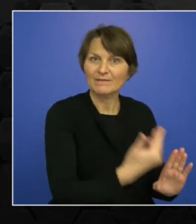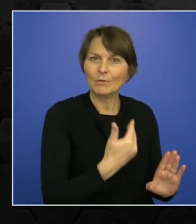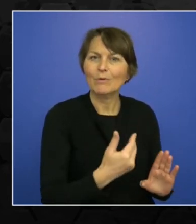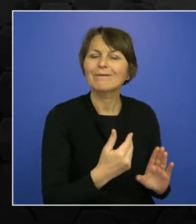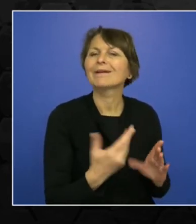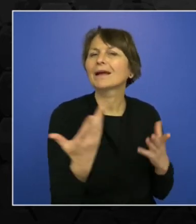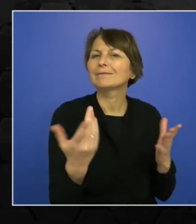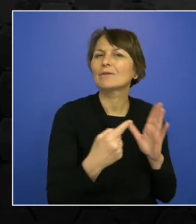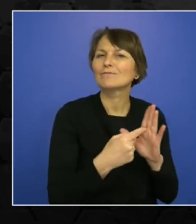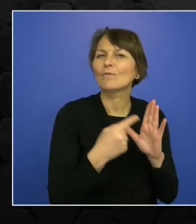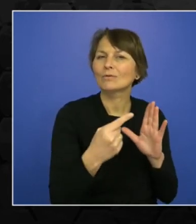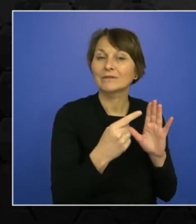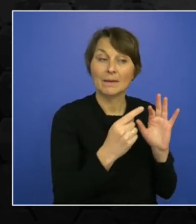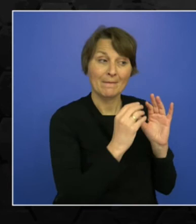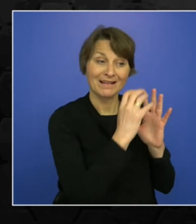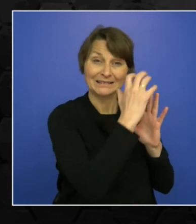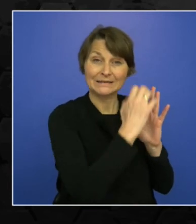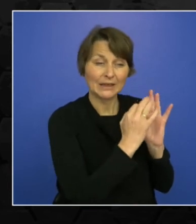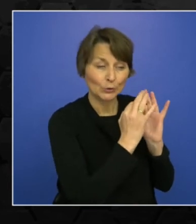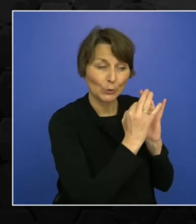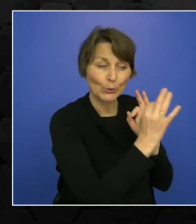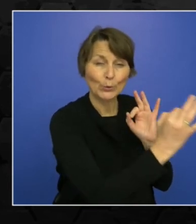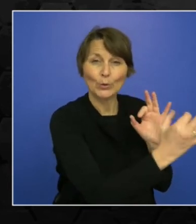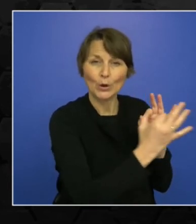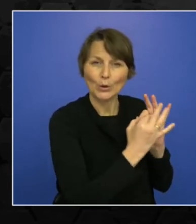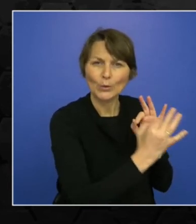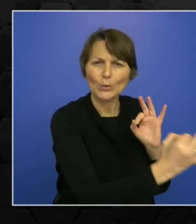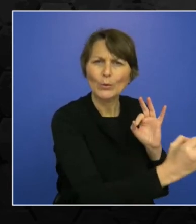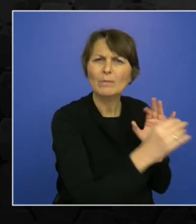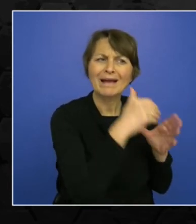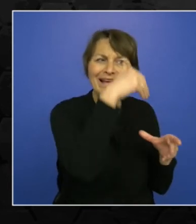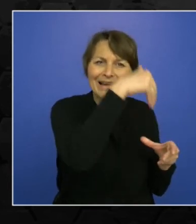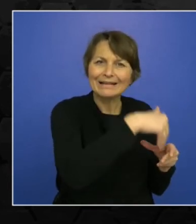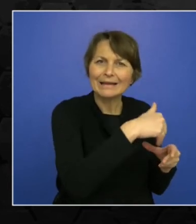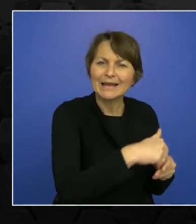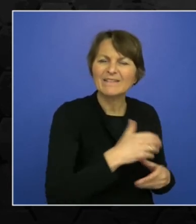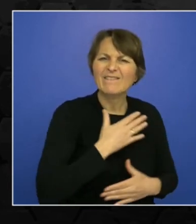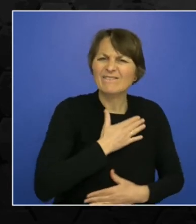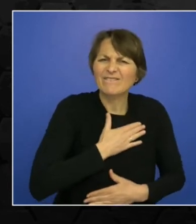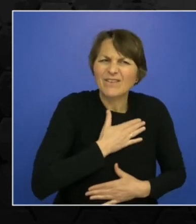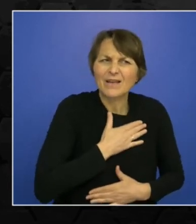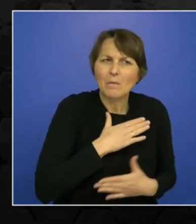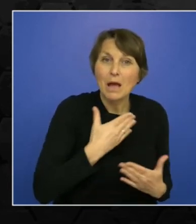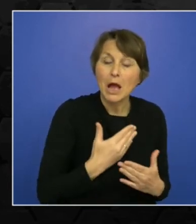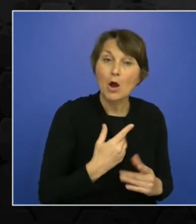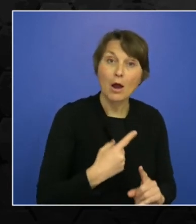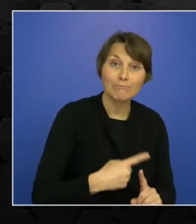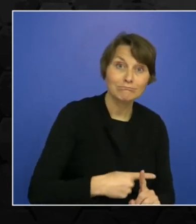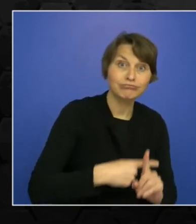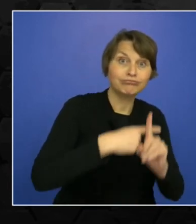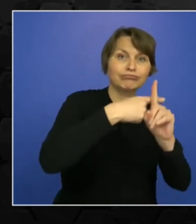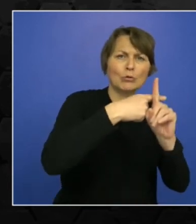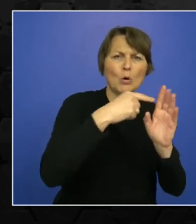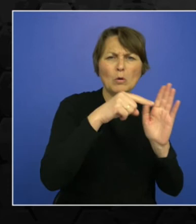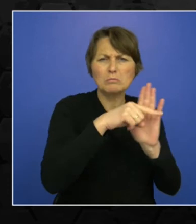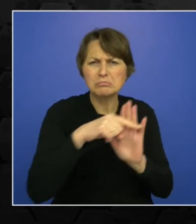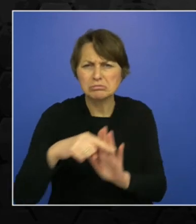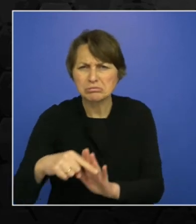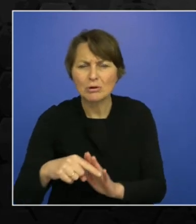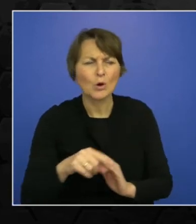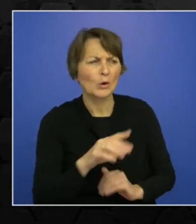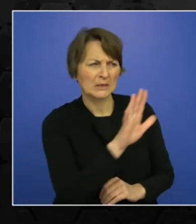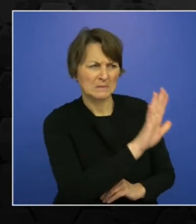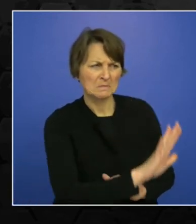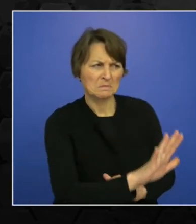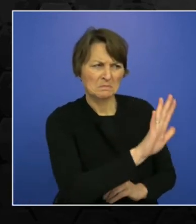sentiment information on that. If that text is positive, is negative, it has more of a neutral sound. You can also